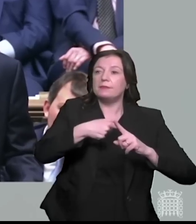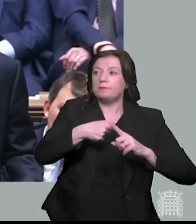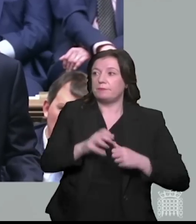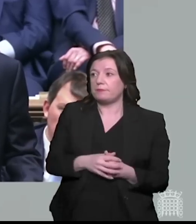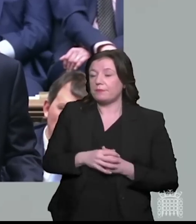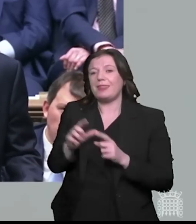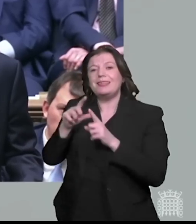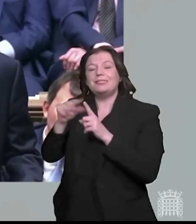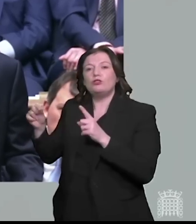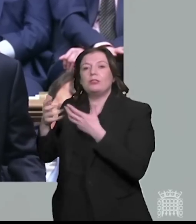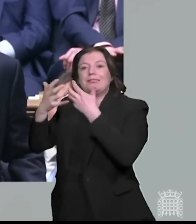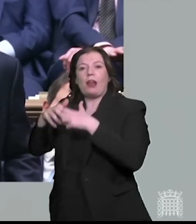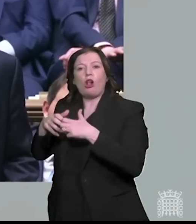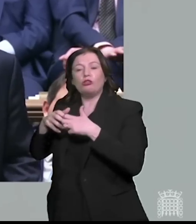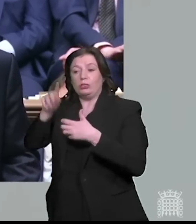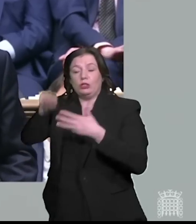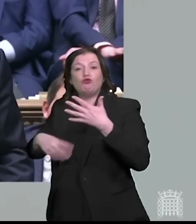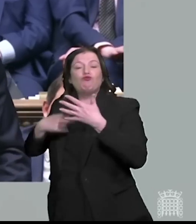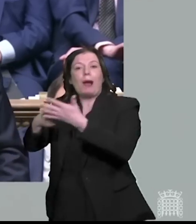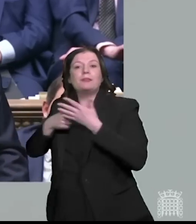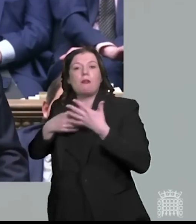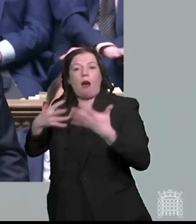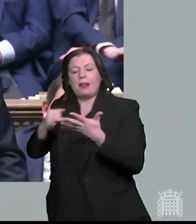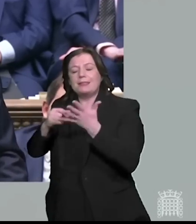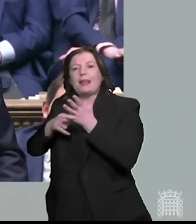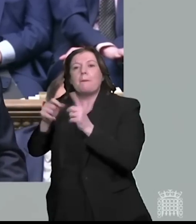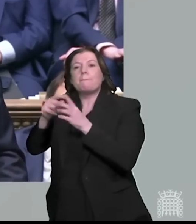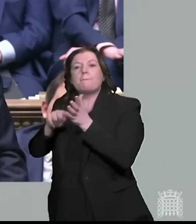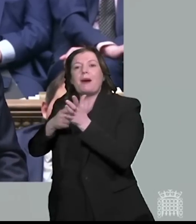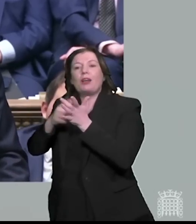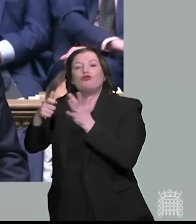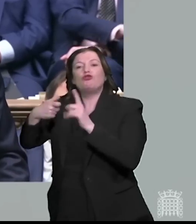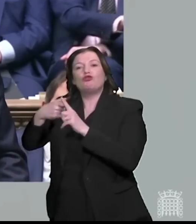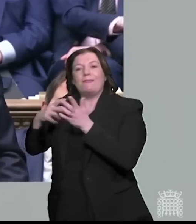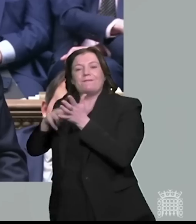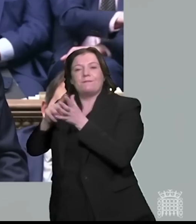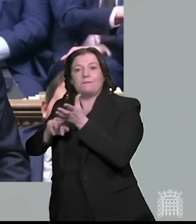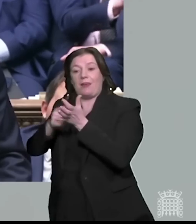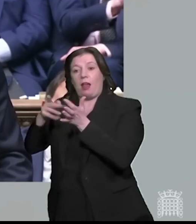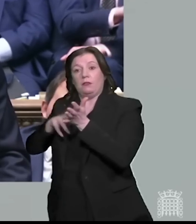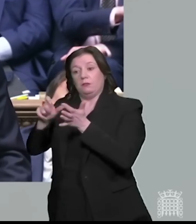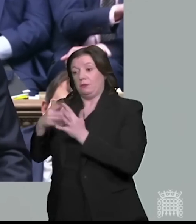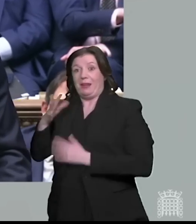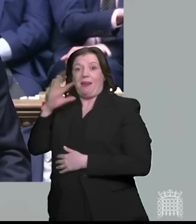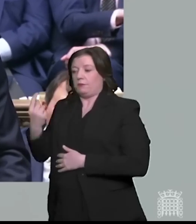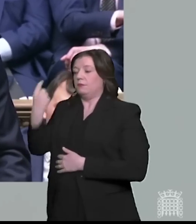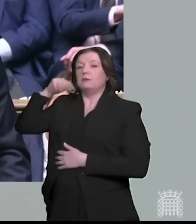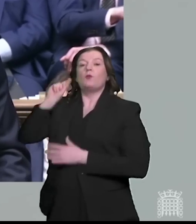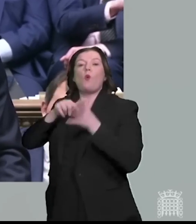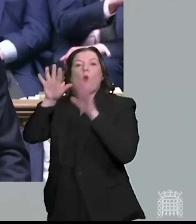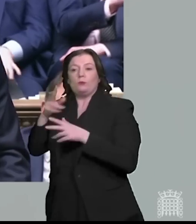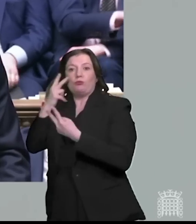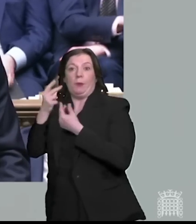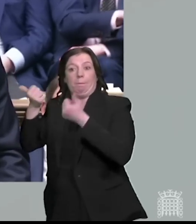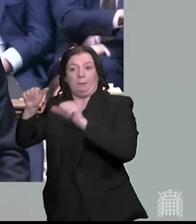9 of the digital technology recommendations made by Sir Patrick Vallance in the review I asked him to do in the autumn statement. That means